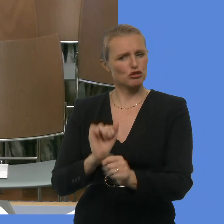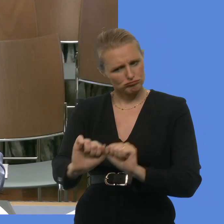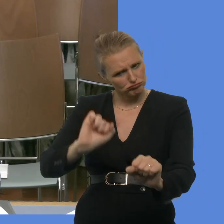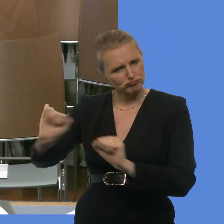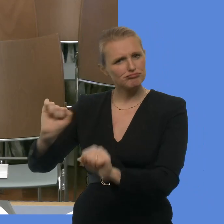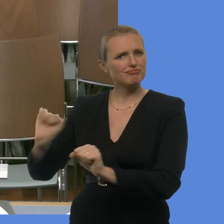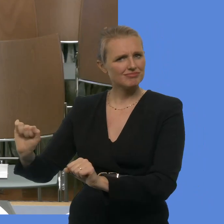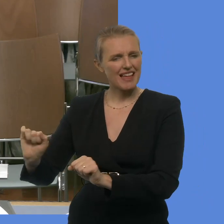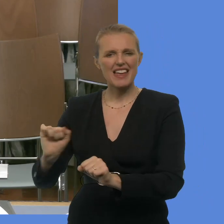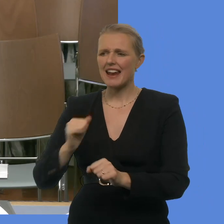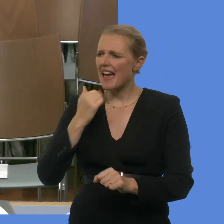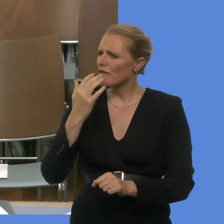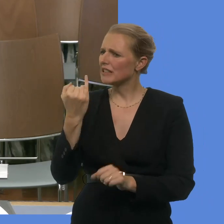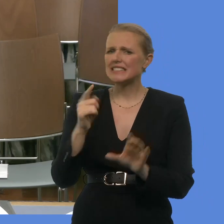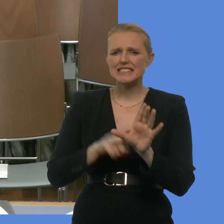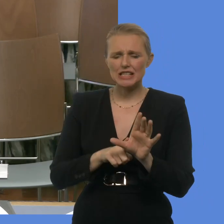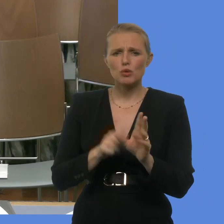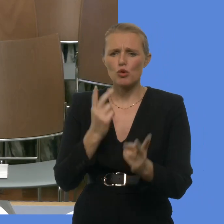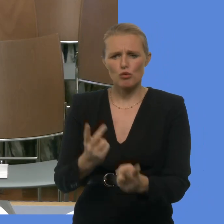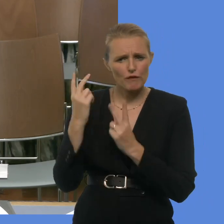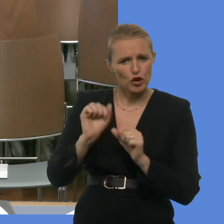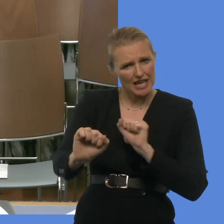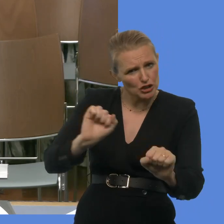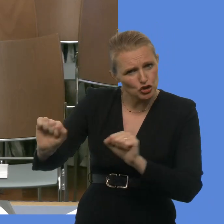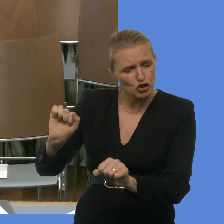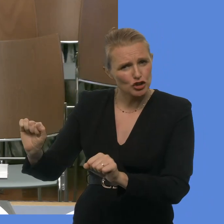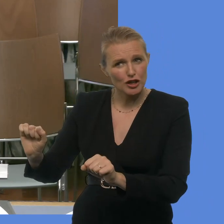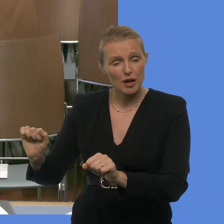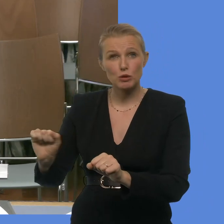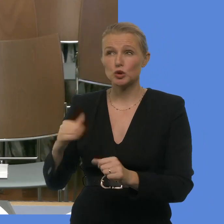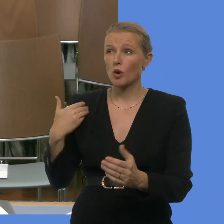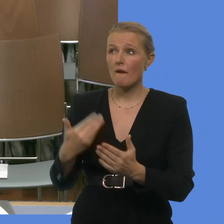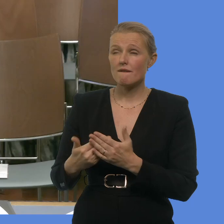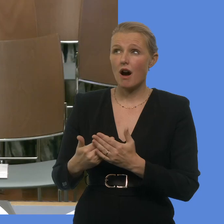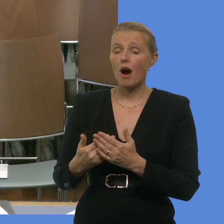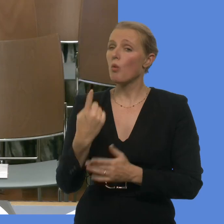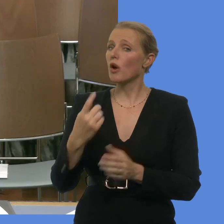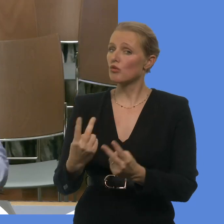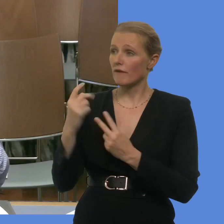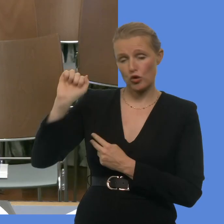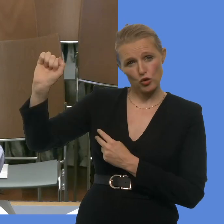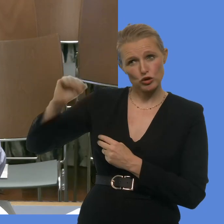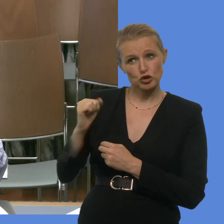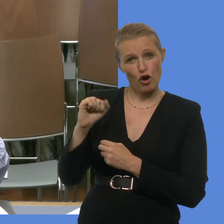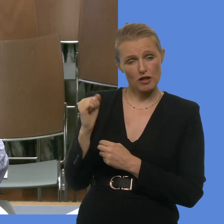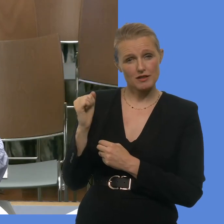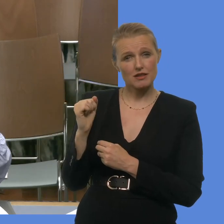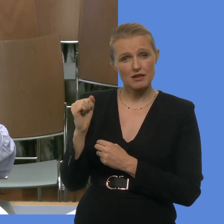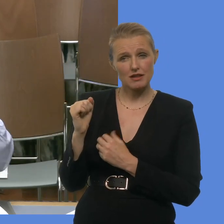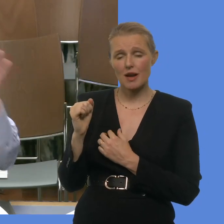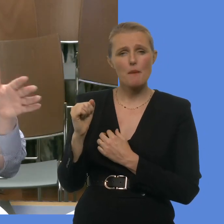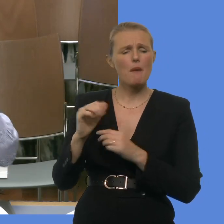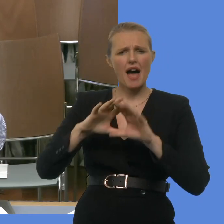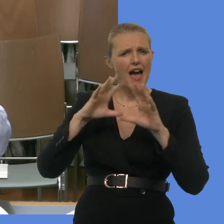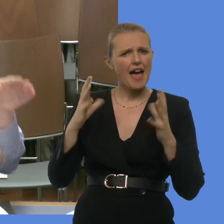reviewed every 6 years as well. But there's been one review of that so far, and it's all following